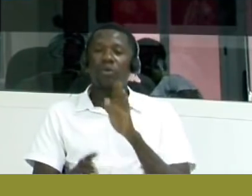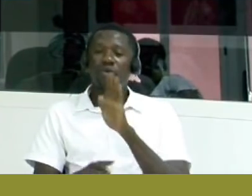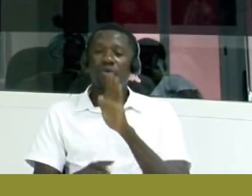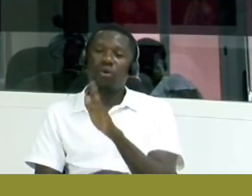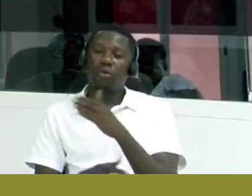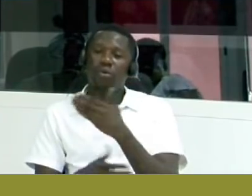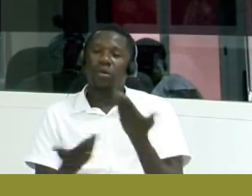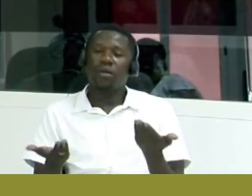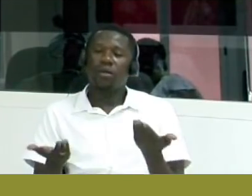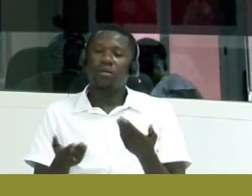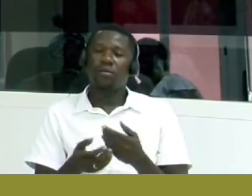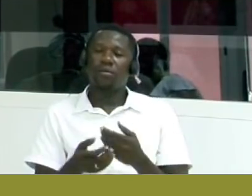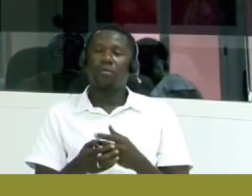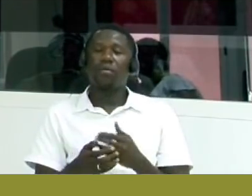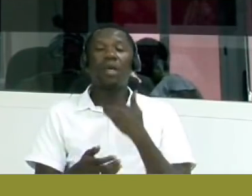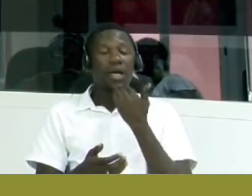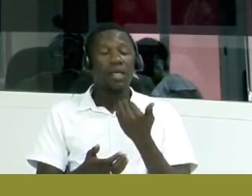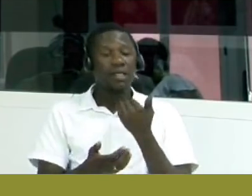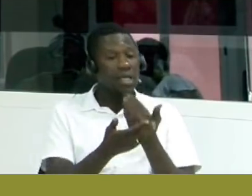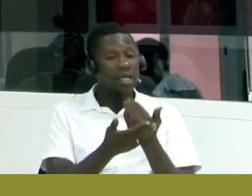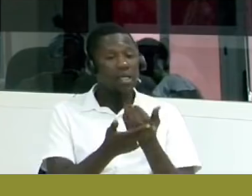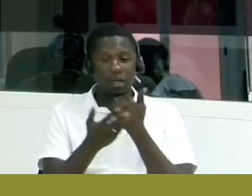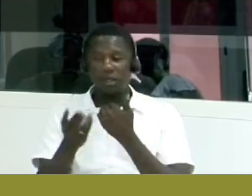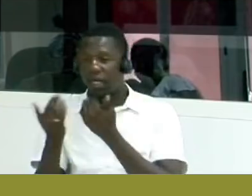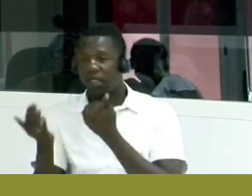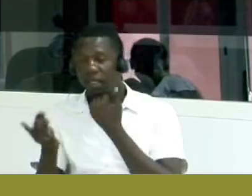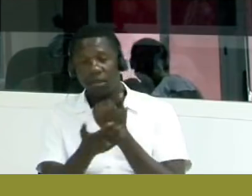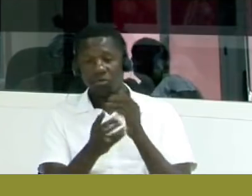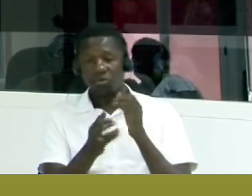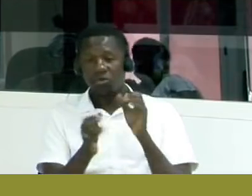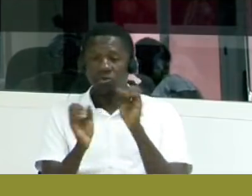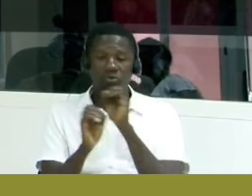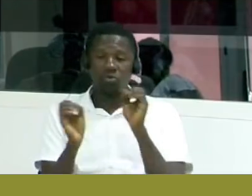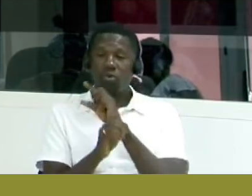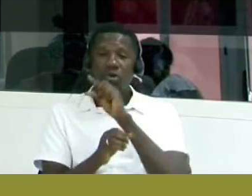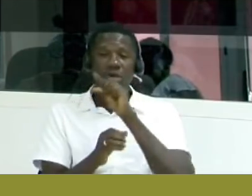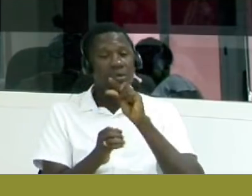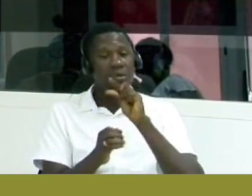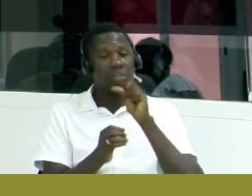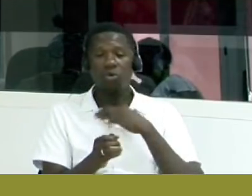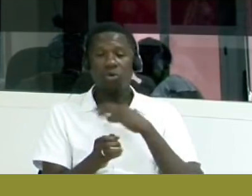asked and asked and asked and no answers. No names. No,